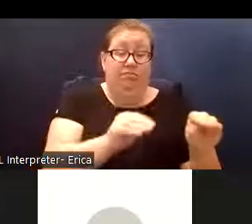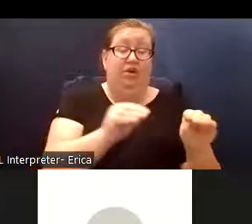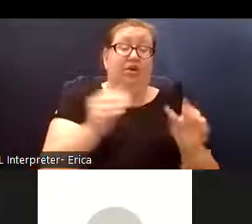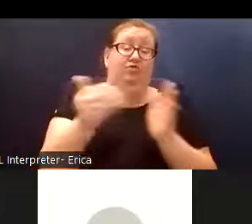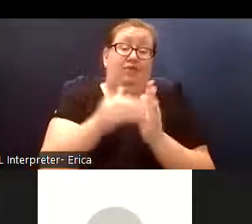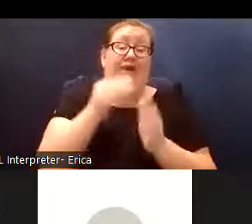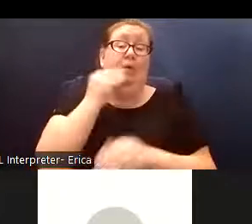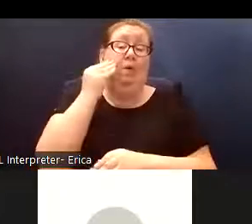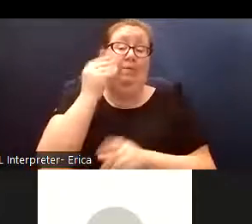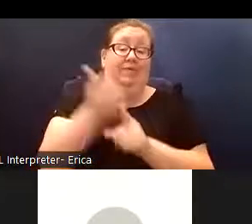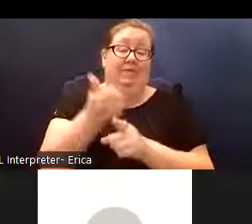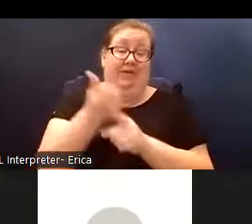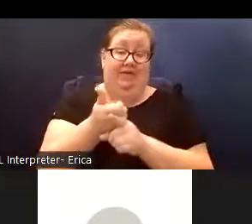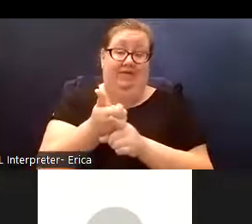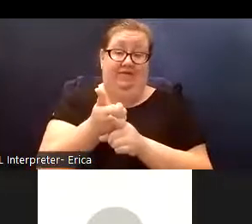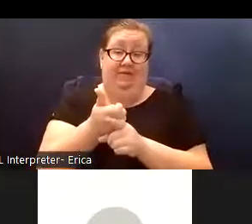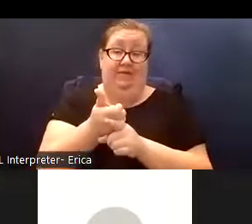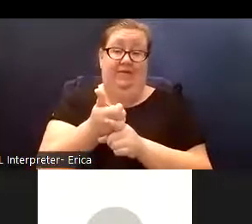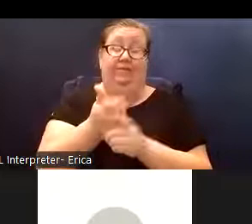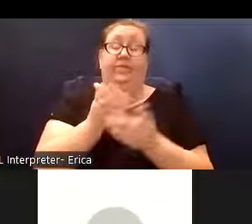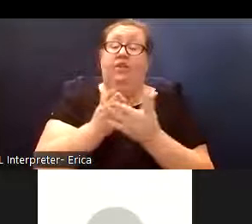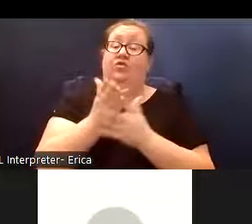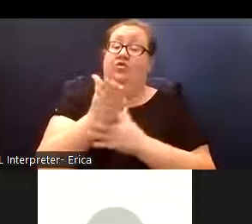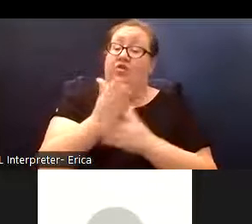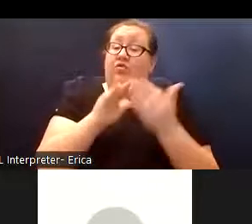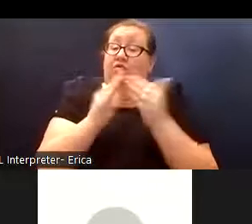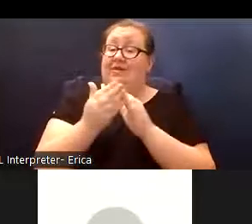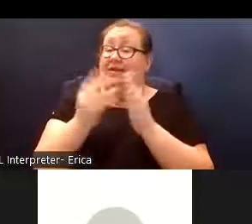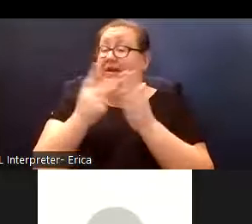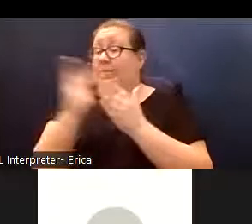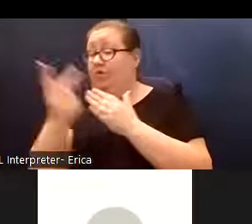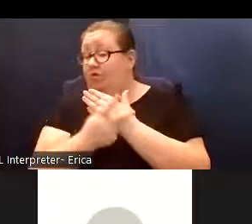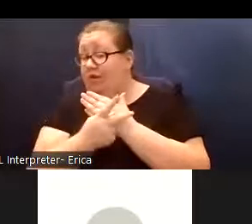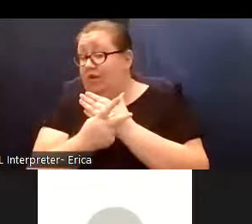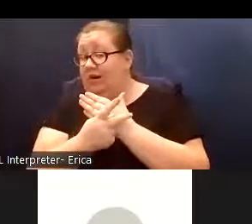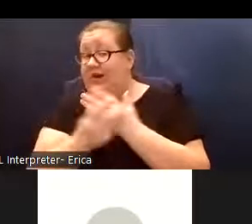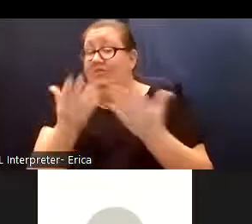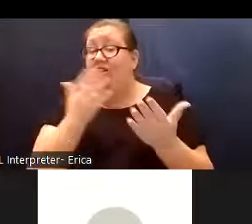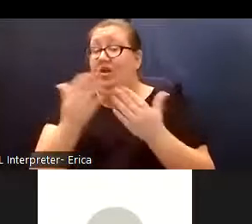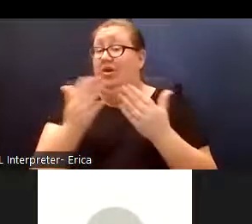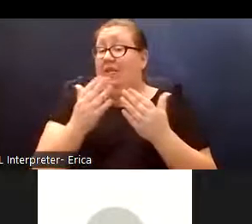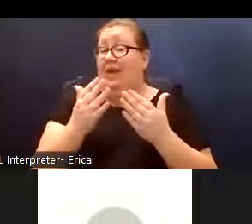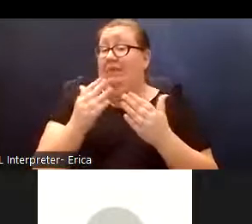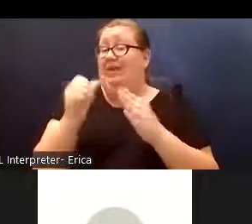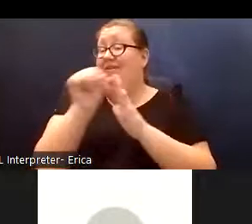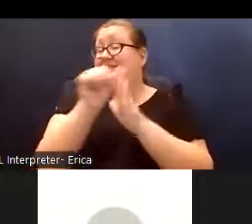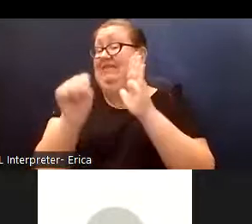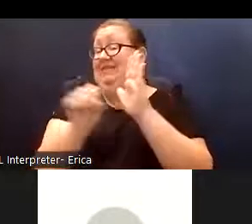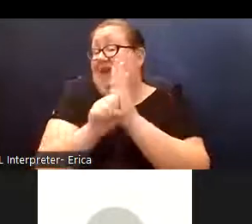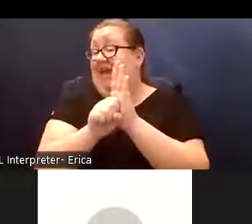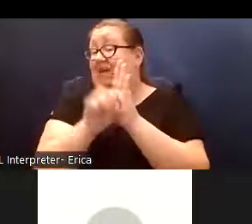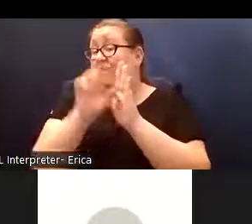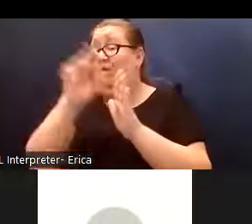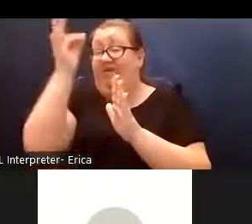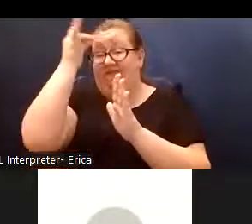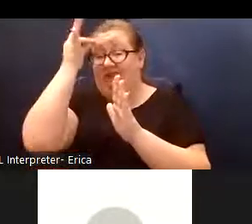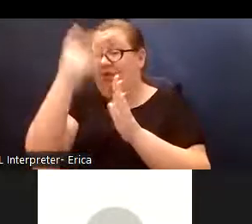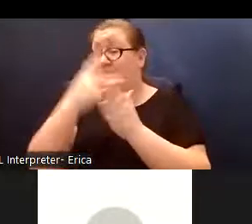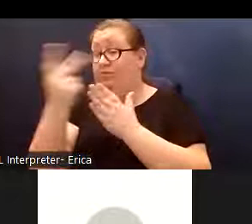So through city programs, potentially even looking up the chain to state and federal